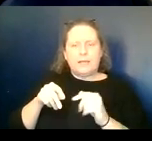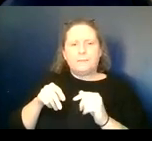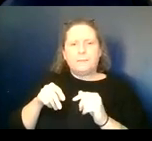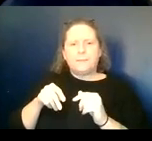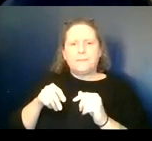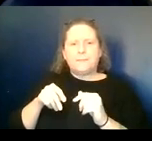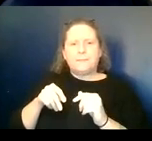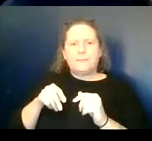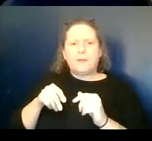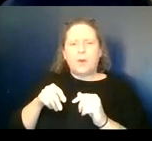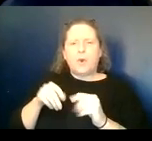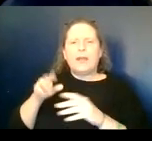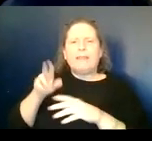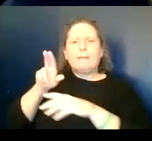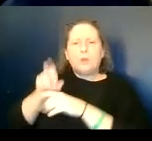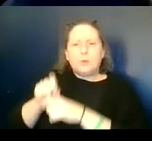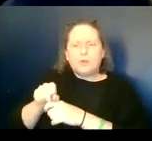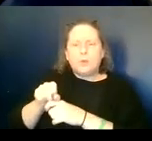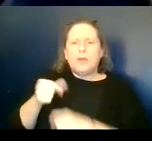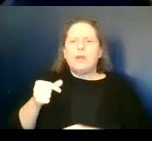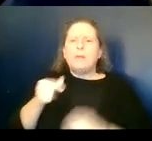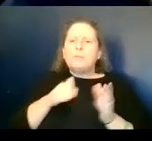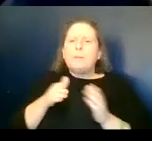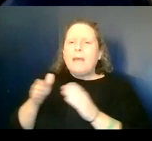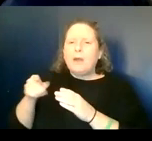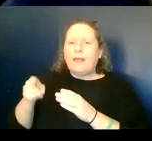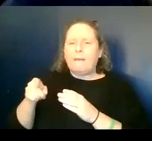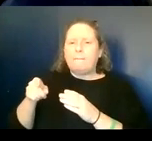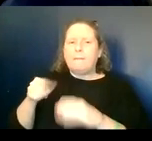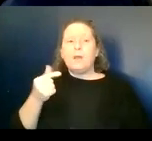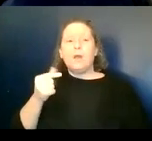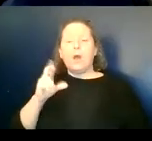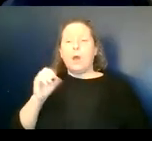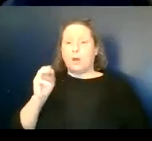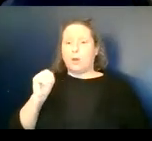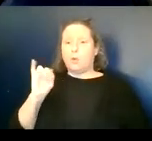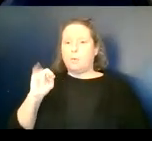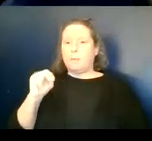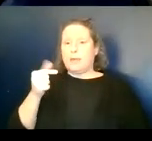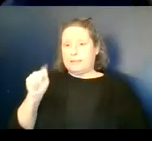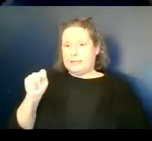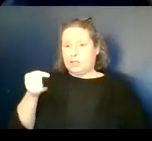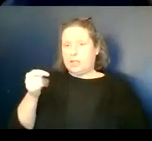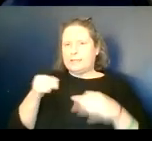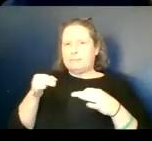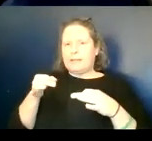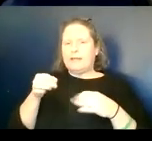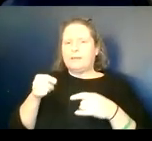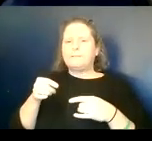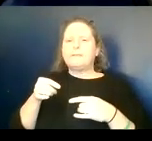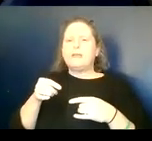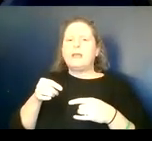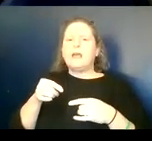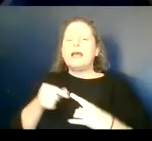but grooming is basically, especially in sexual